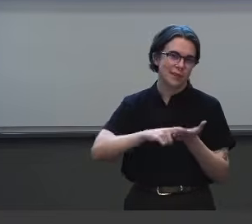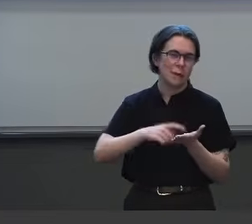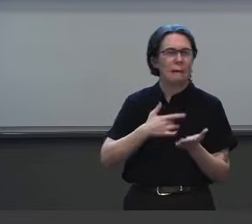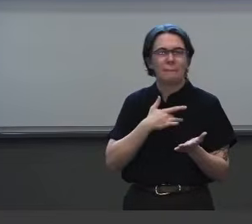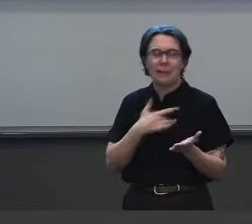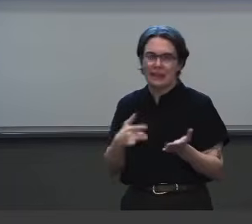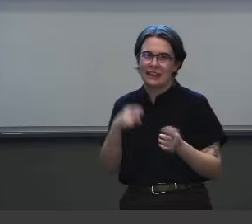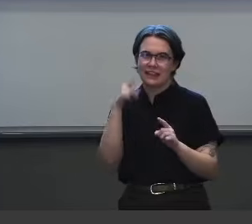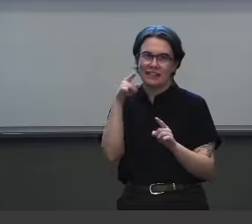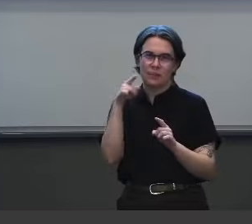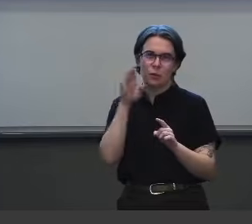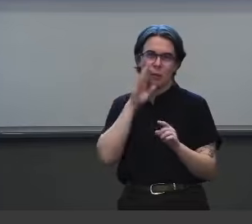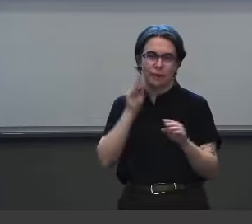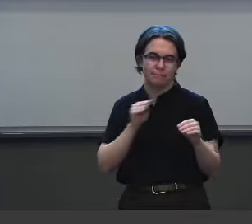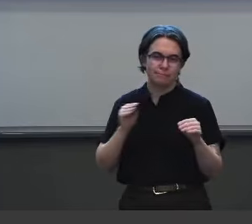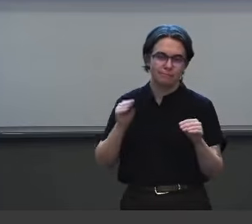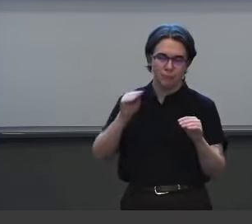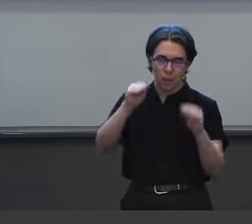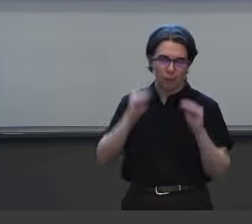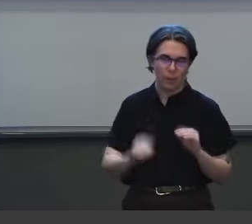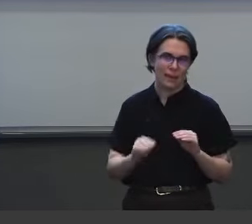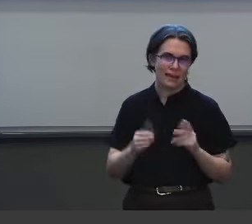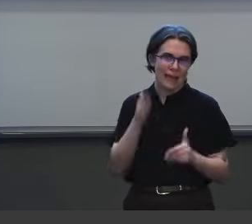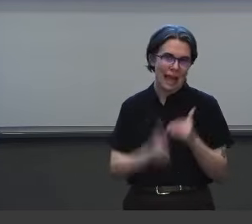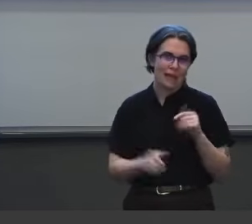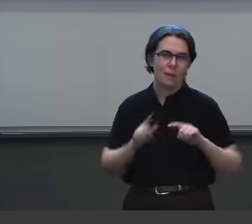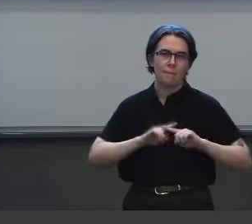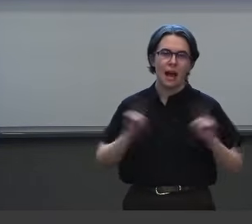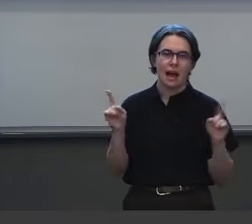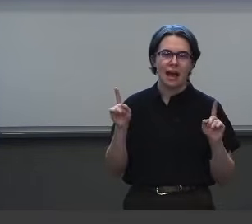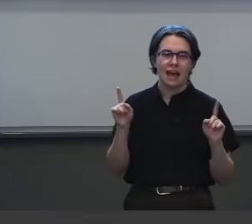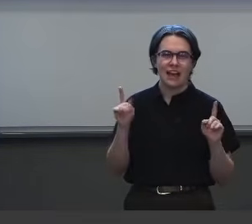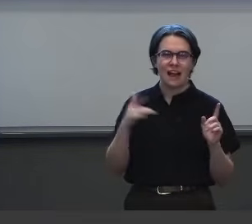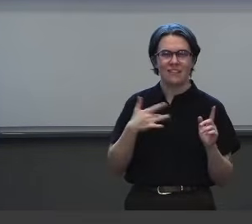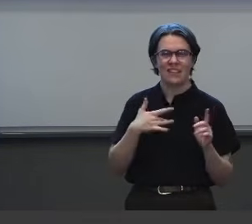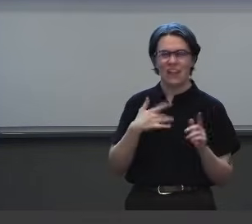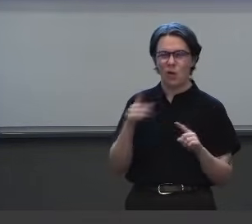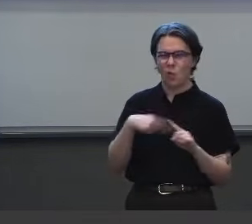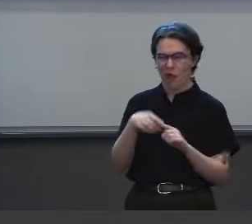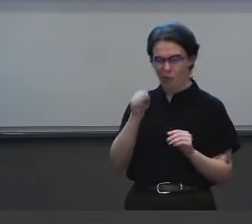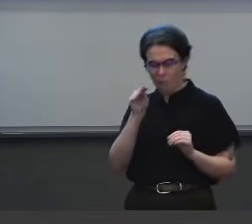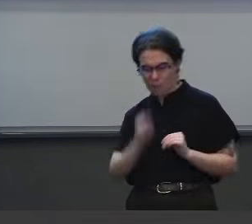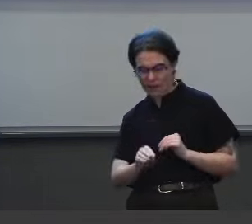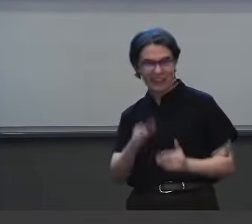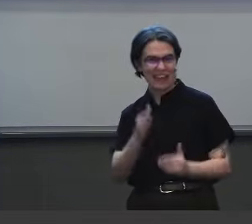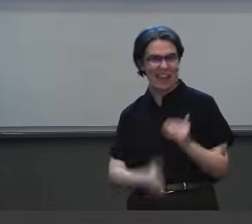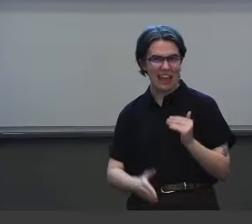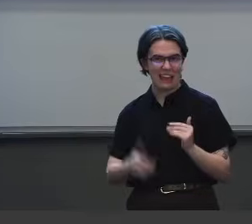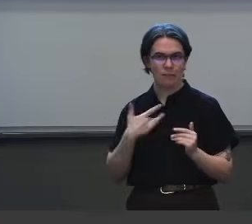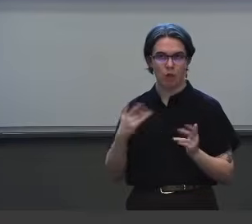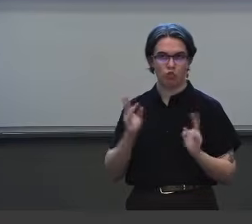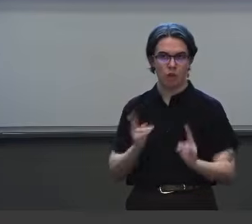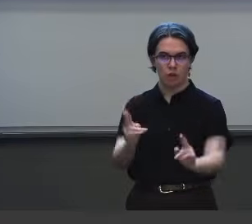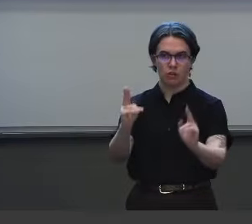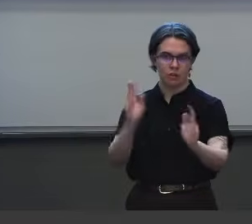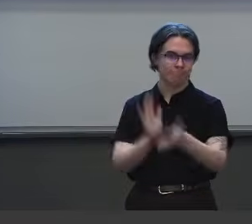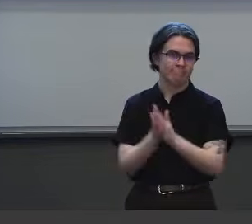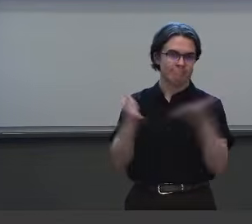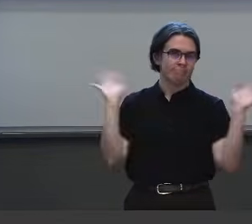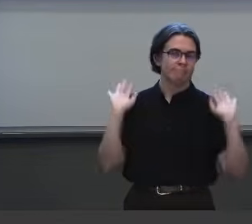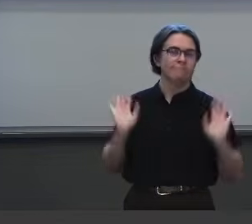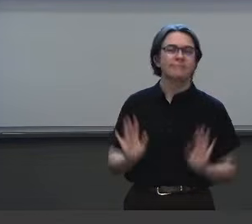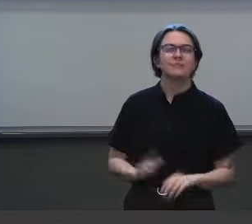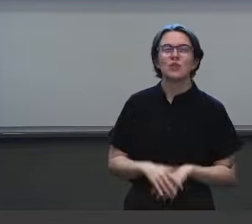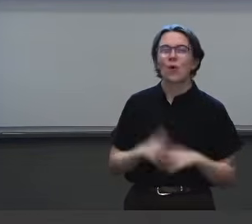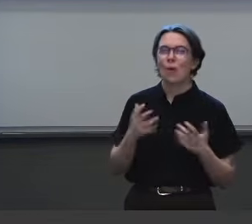end of a presentation, but I find that as a result it's quite rushed, at least when I'm giving presentations. So I first